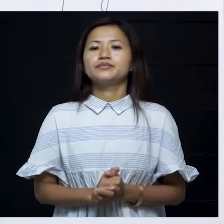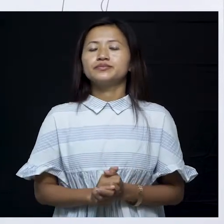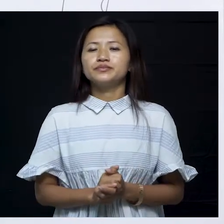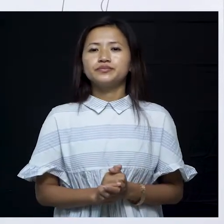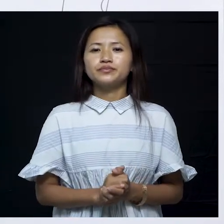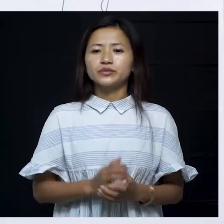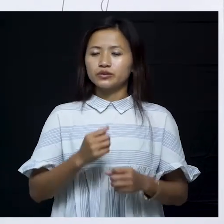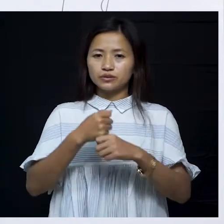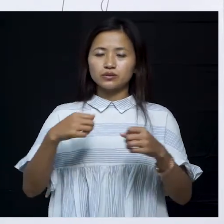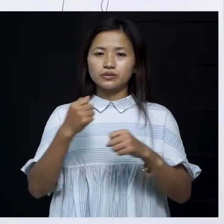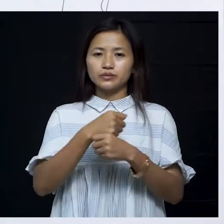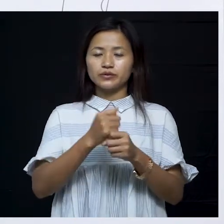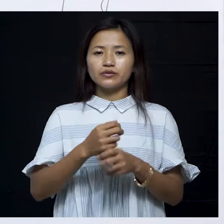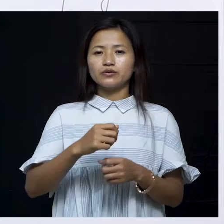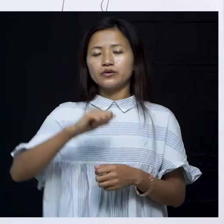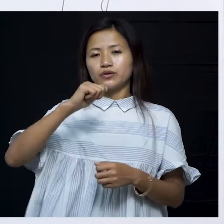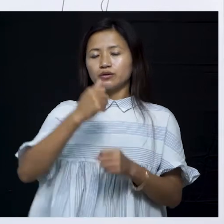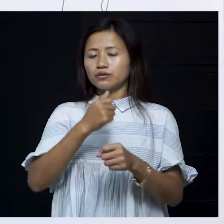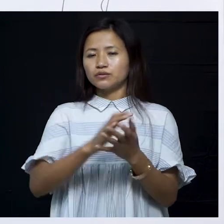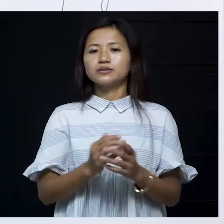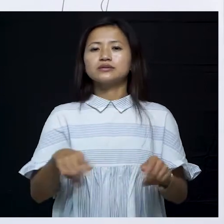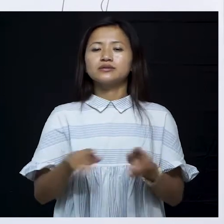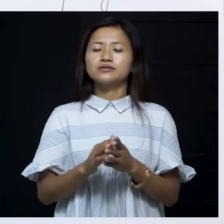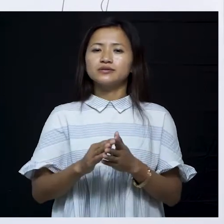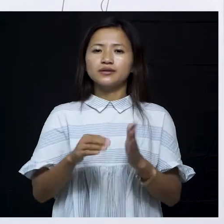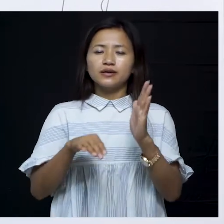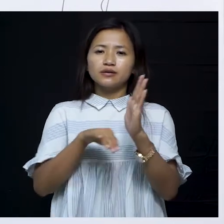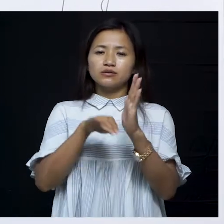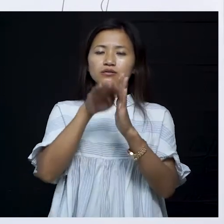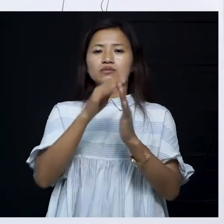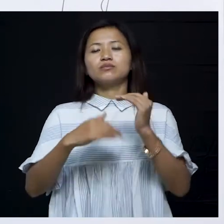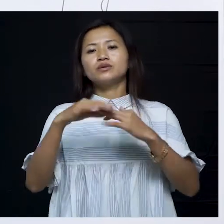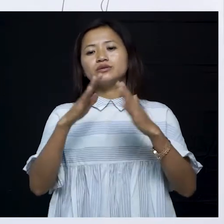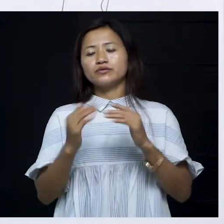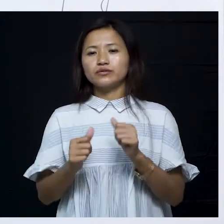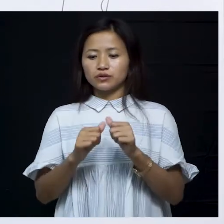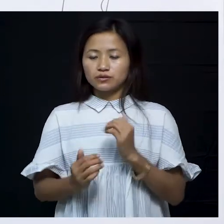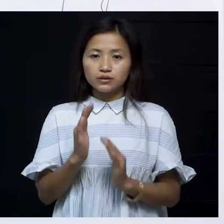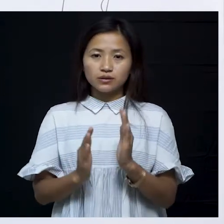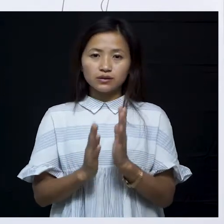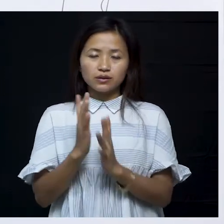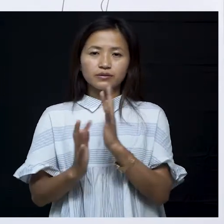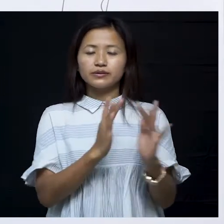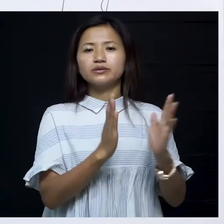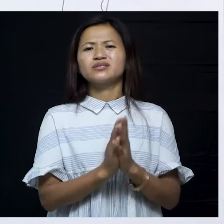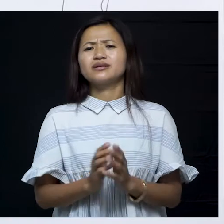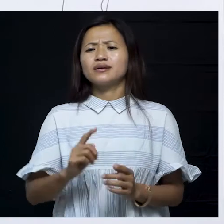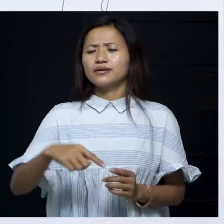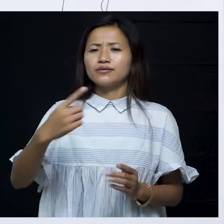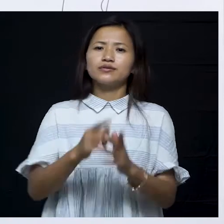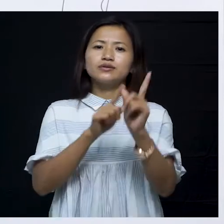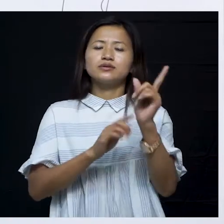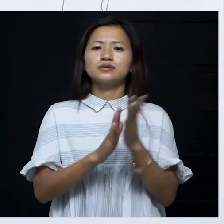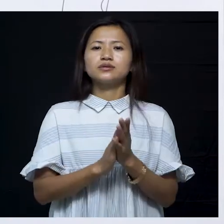was made by the government is the development of agriculture. So every year, the population of India is increasing,